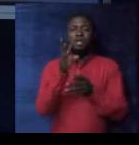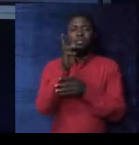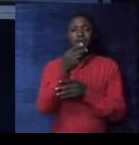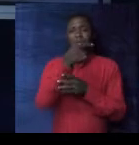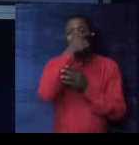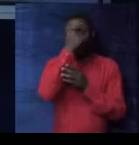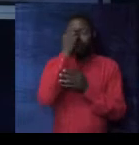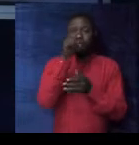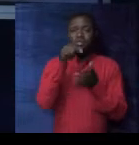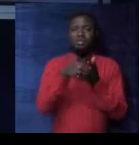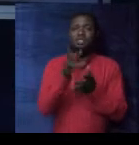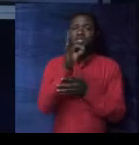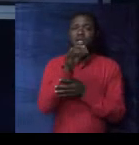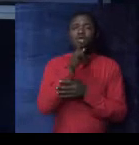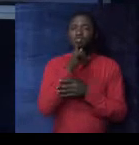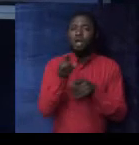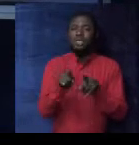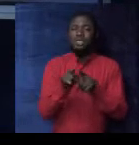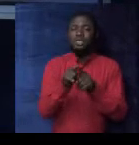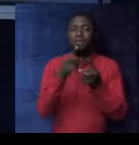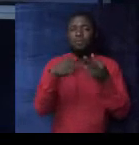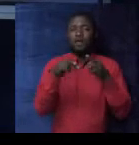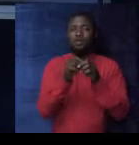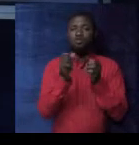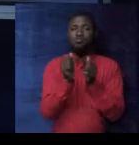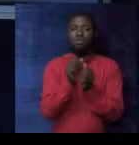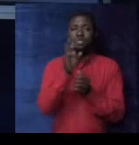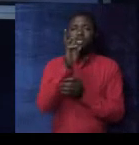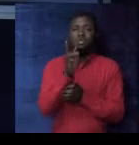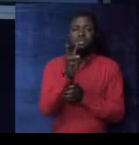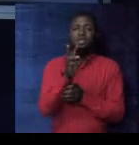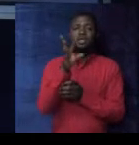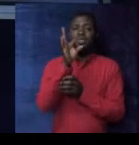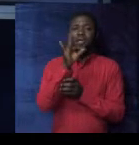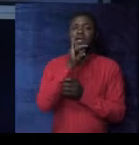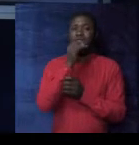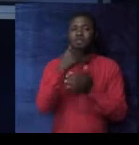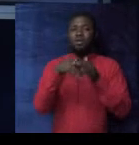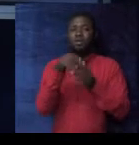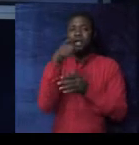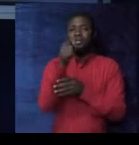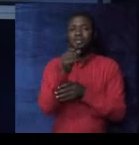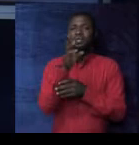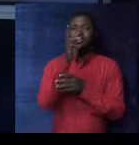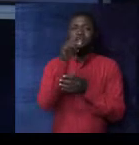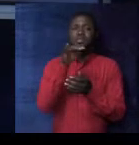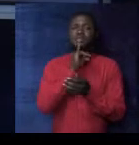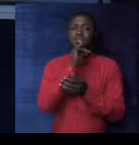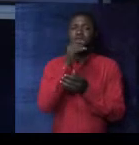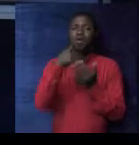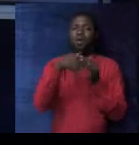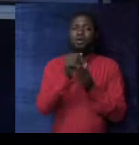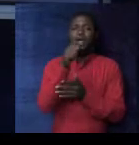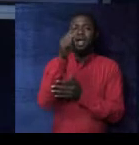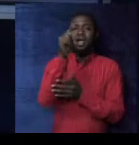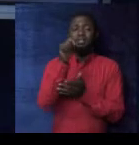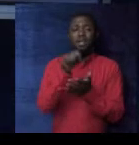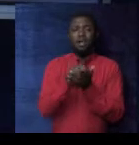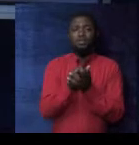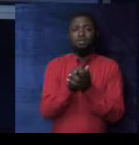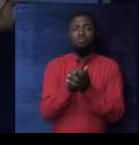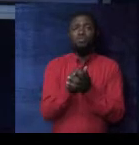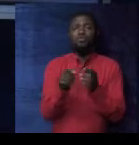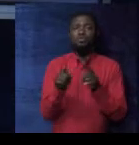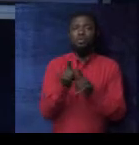6 because this 9 does not have the same value as 6. 9 is under tens, 6 is under thousand. So you have to bring unit under unit, tens